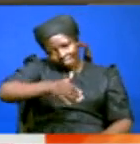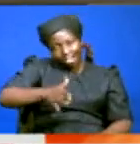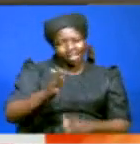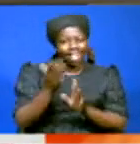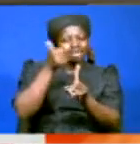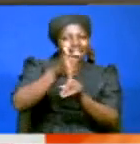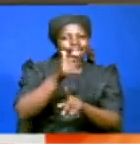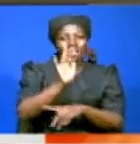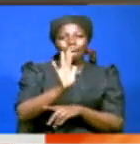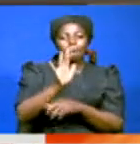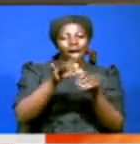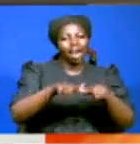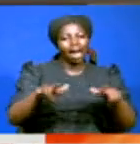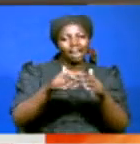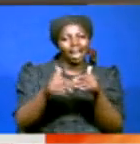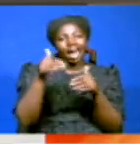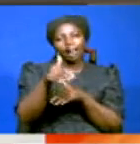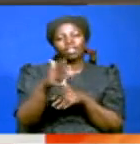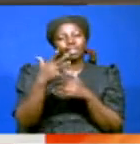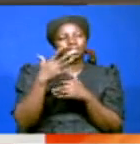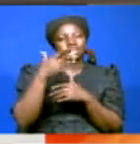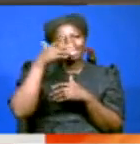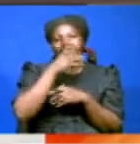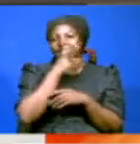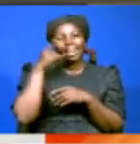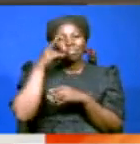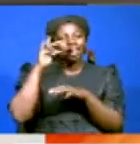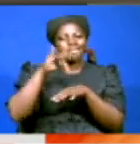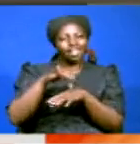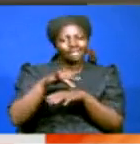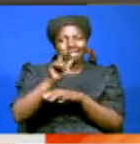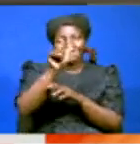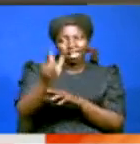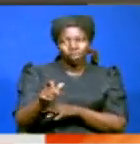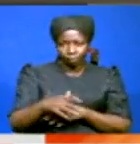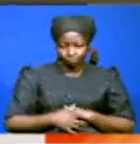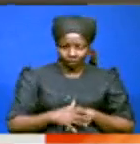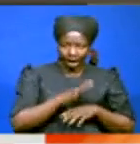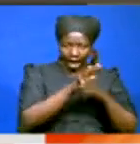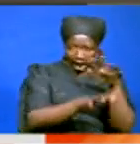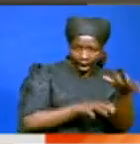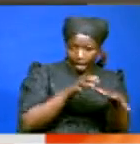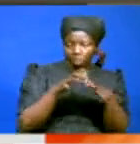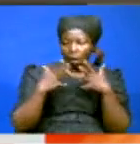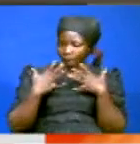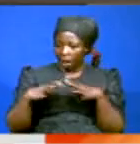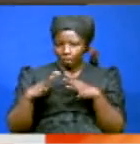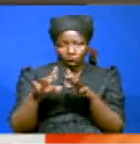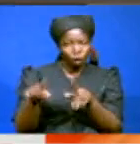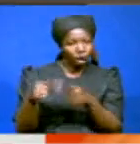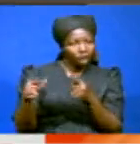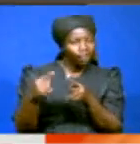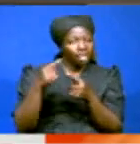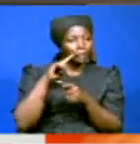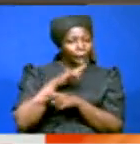drought situation in the region. The escalating human wildlife conflict has also affected learning as pupils cannot